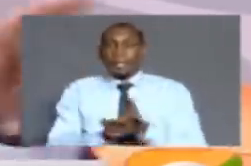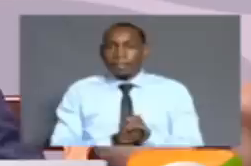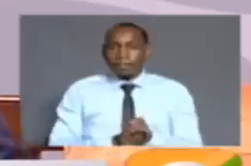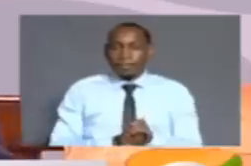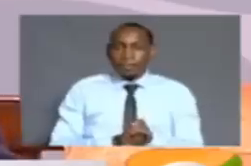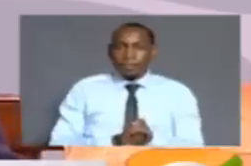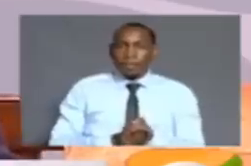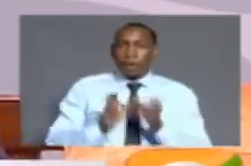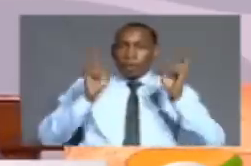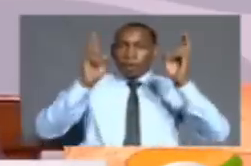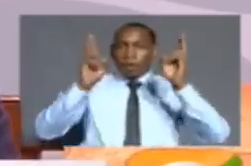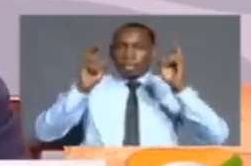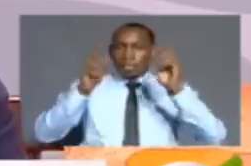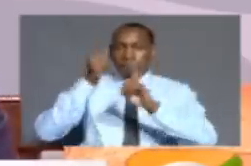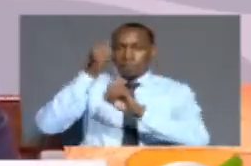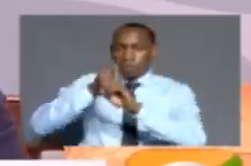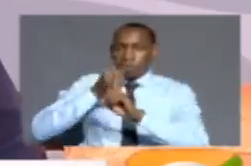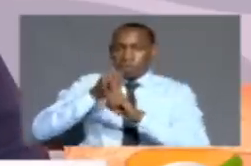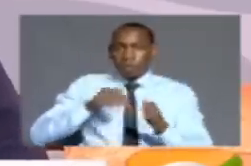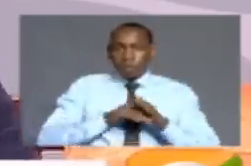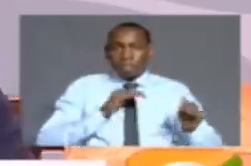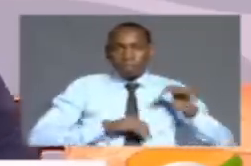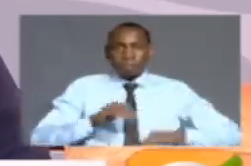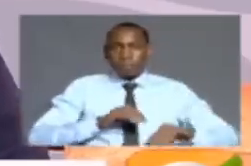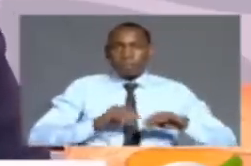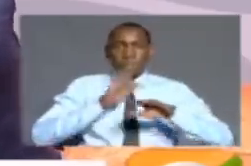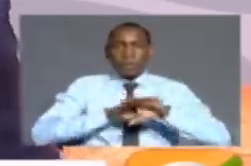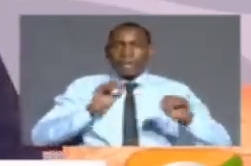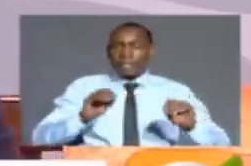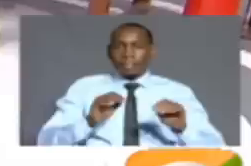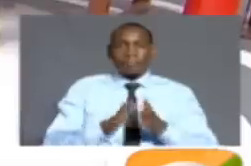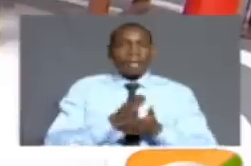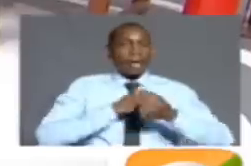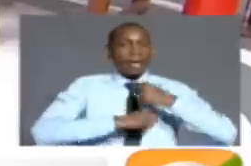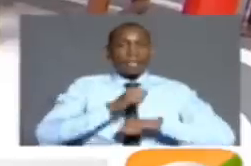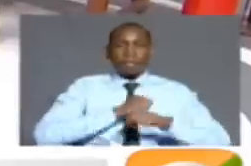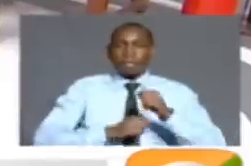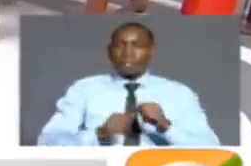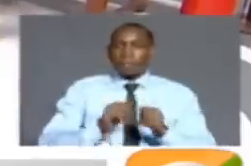nonsense about fighting corruption is just going to be nothing but talk.